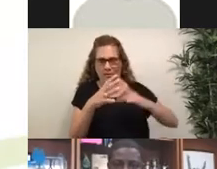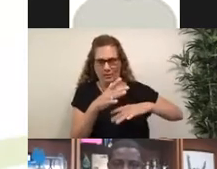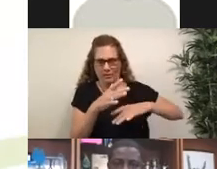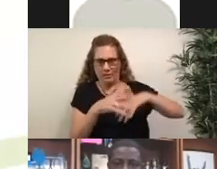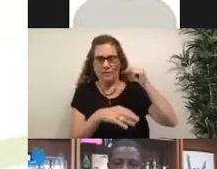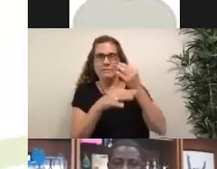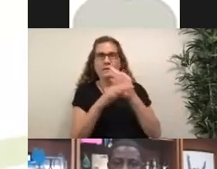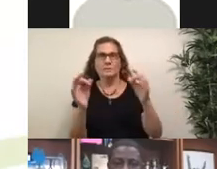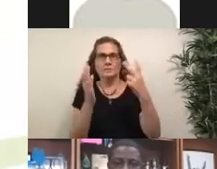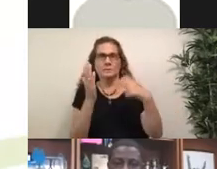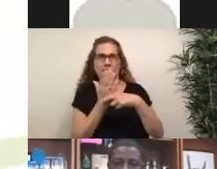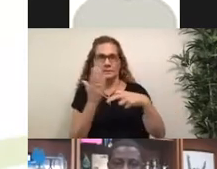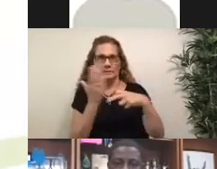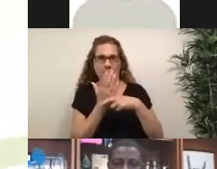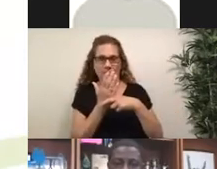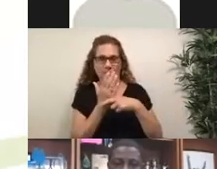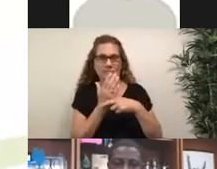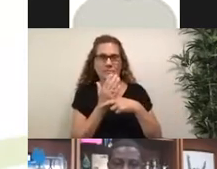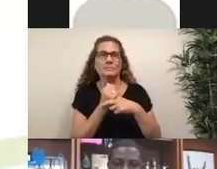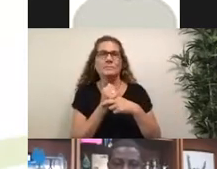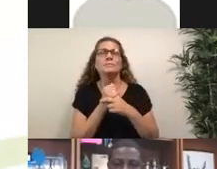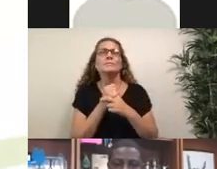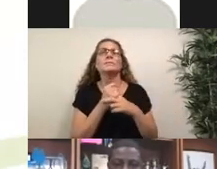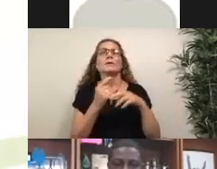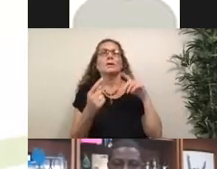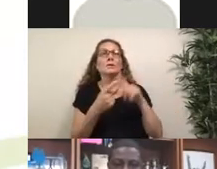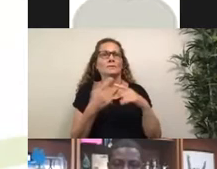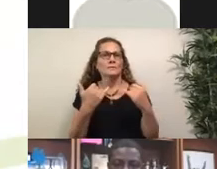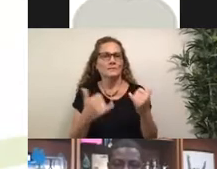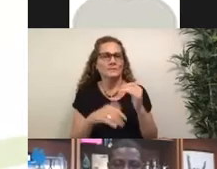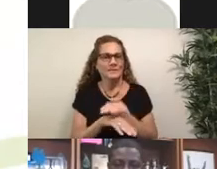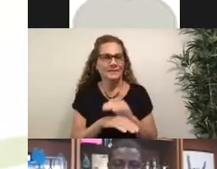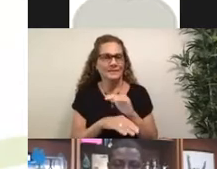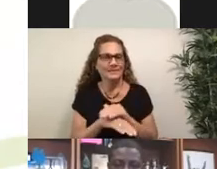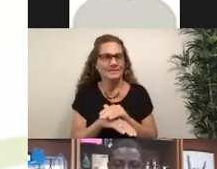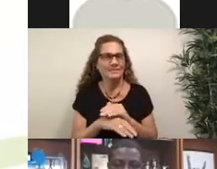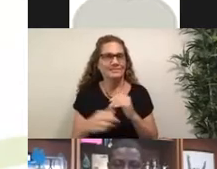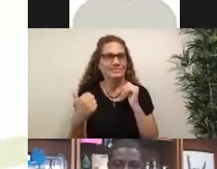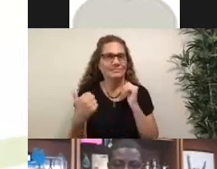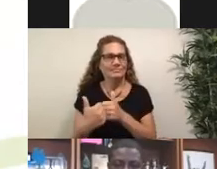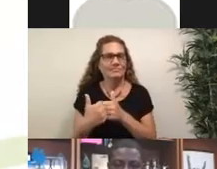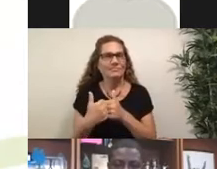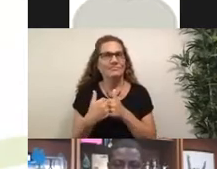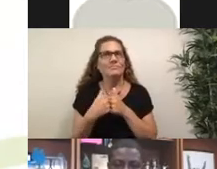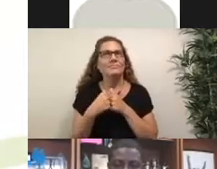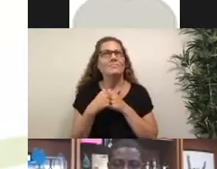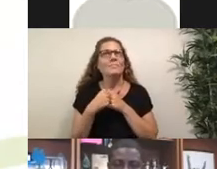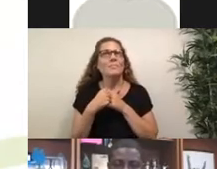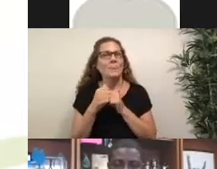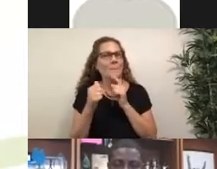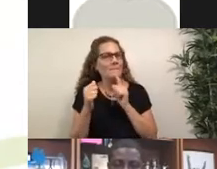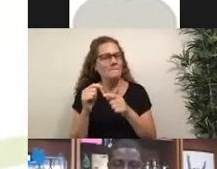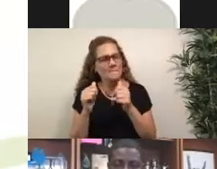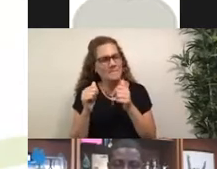free tickets to tonight's game. Perhaps the most important sports event in the history of the city of